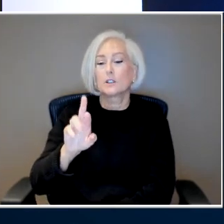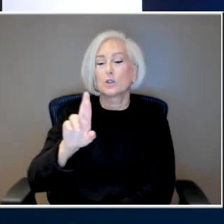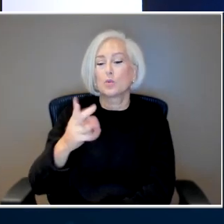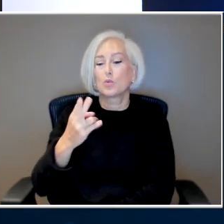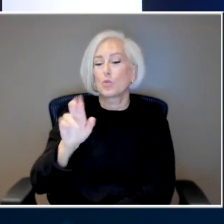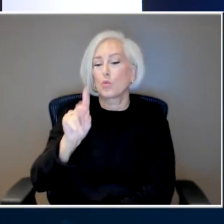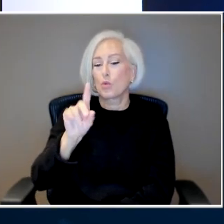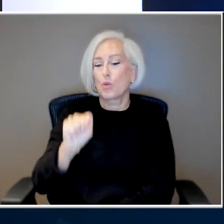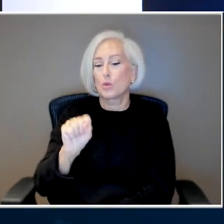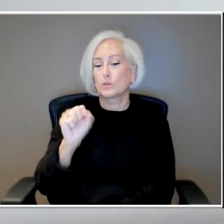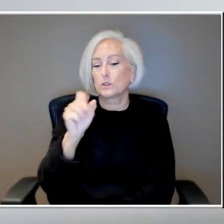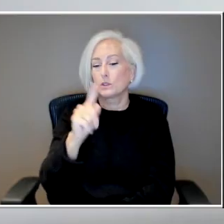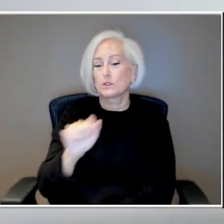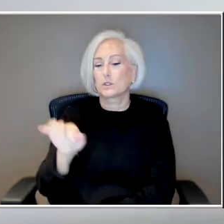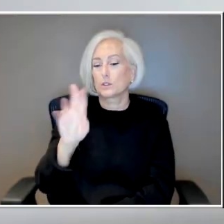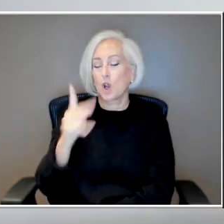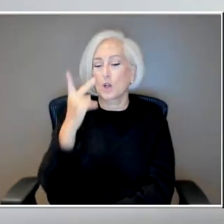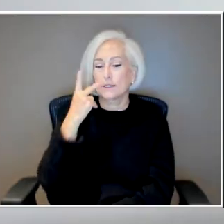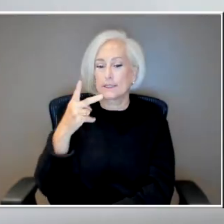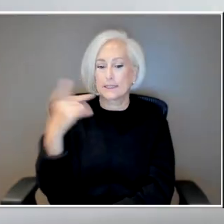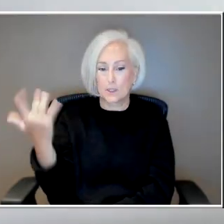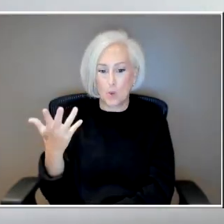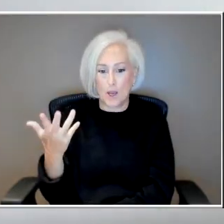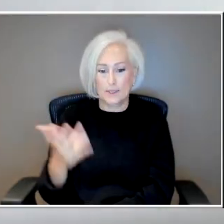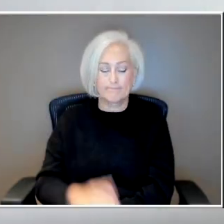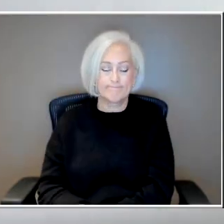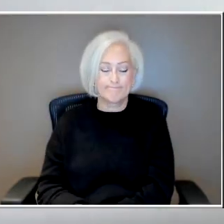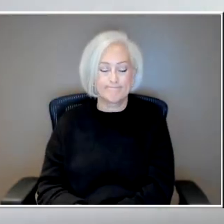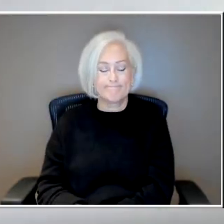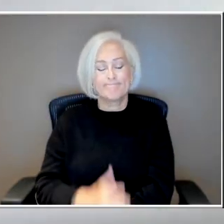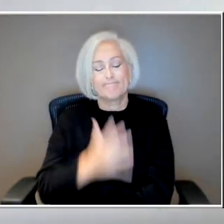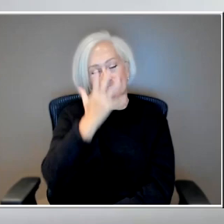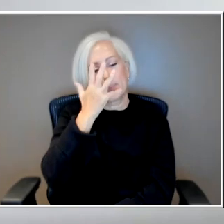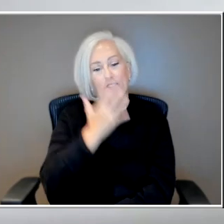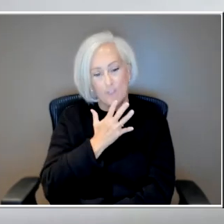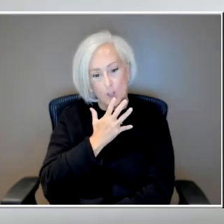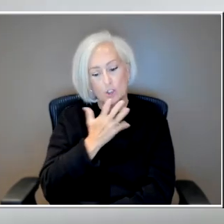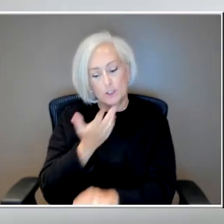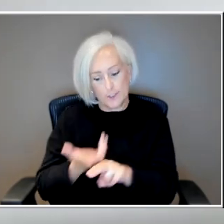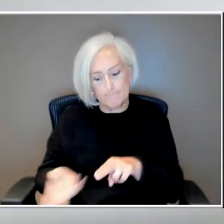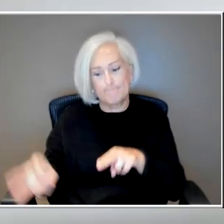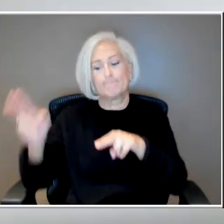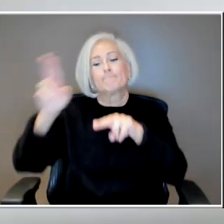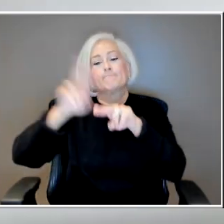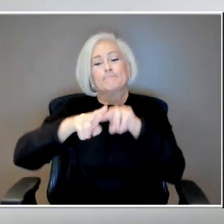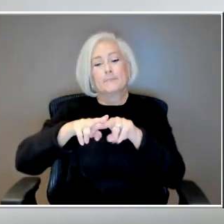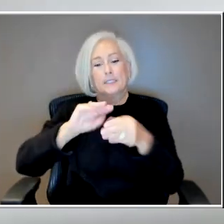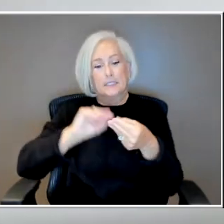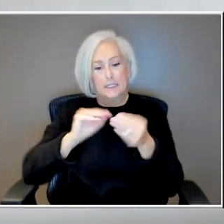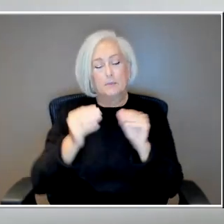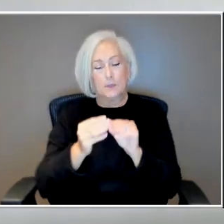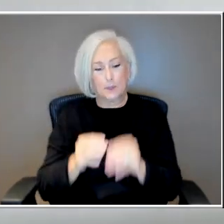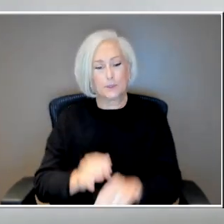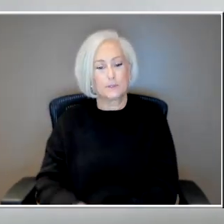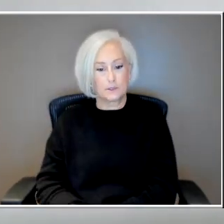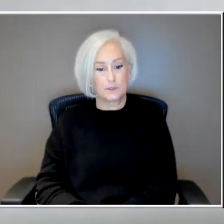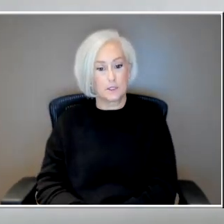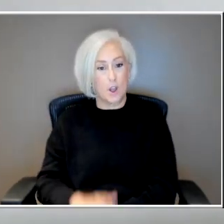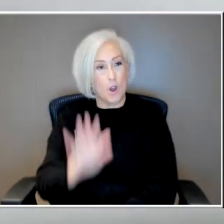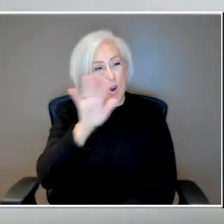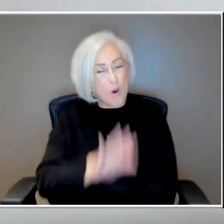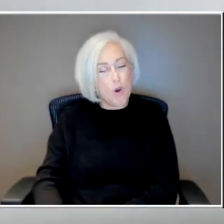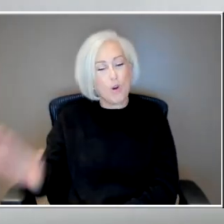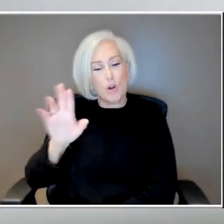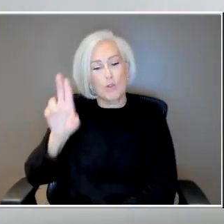Olathe? So unfortunately, we are seeing quite an uptick. And so I think all of us nationwide, we saw